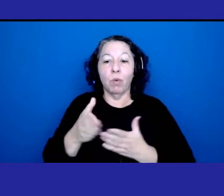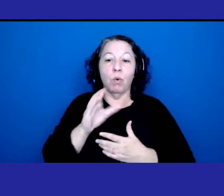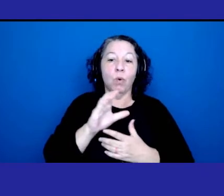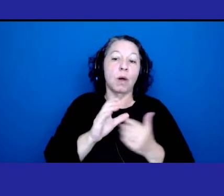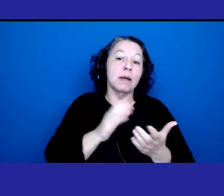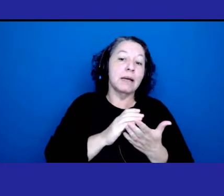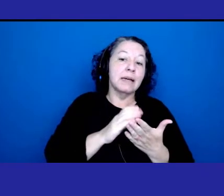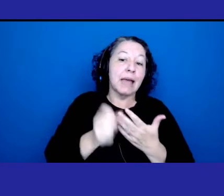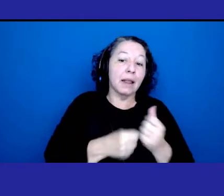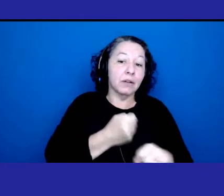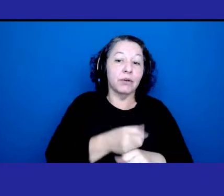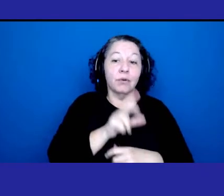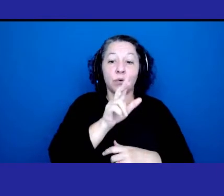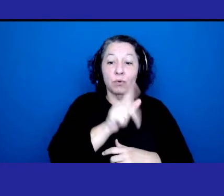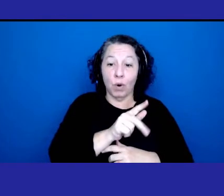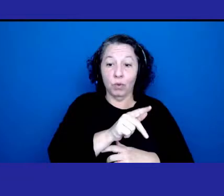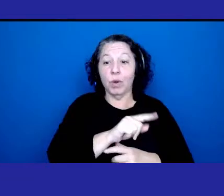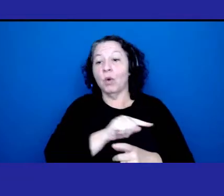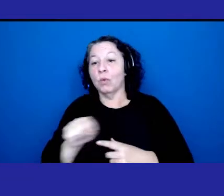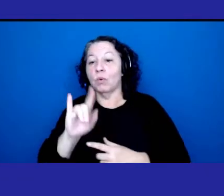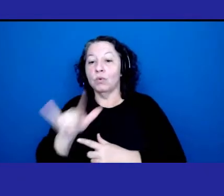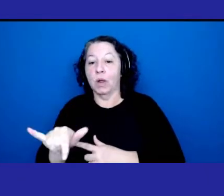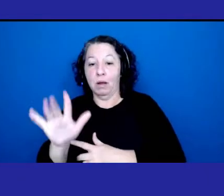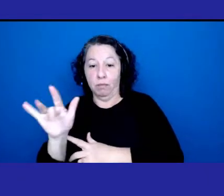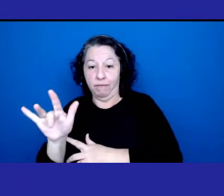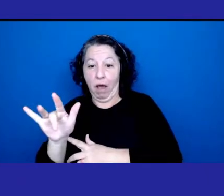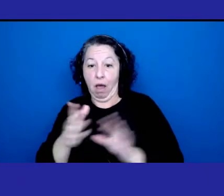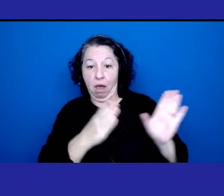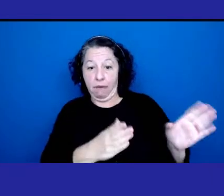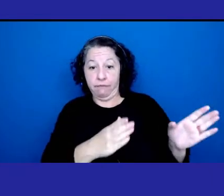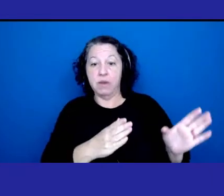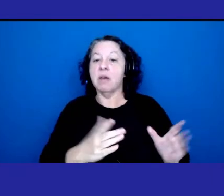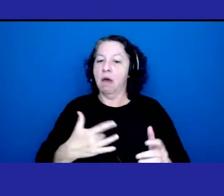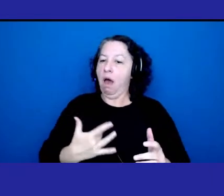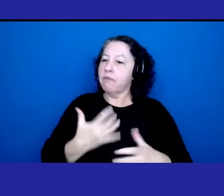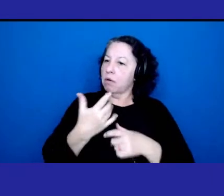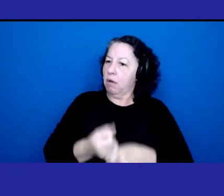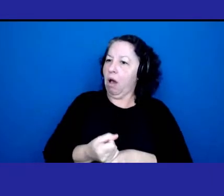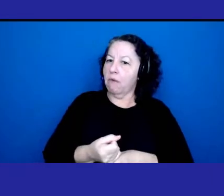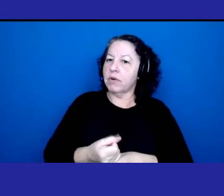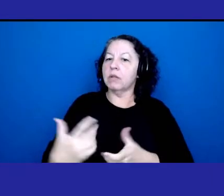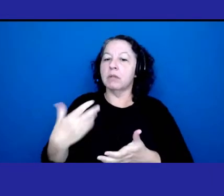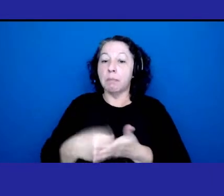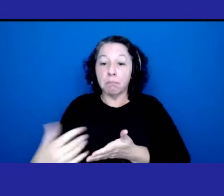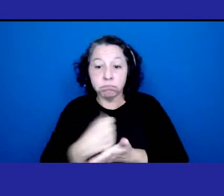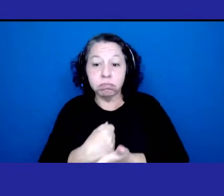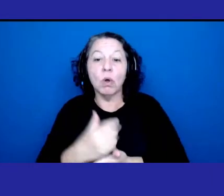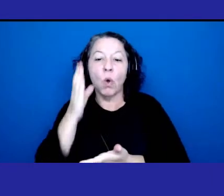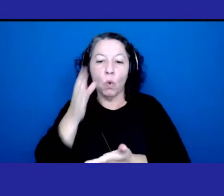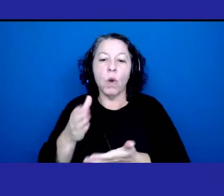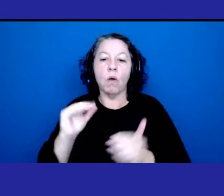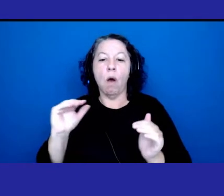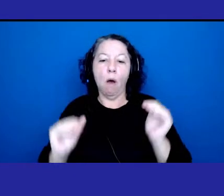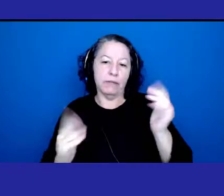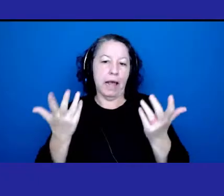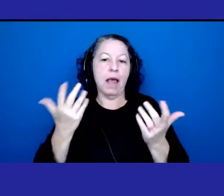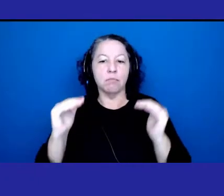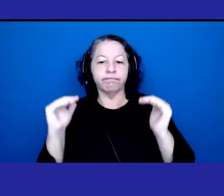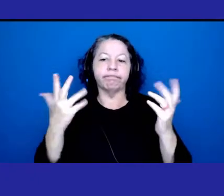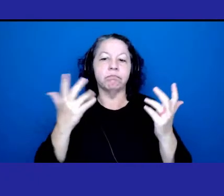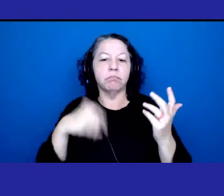I'm fully confident that revenue collected will offset the cost of the contract. Next,